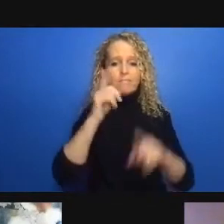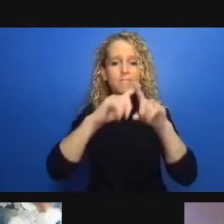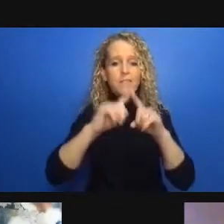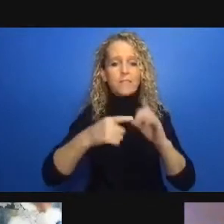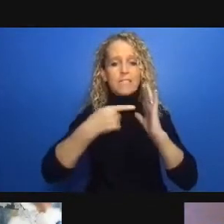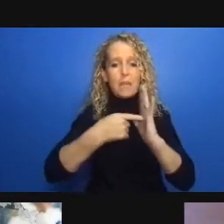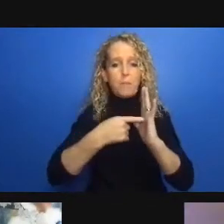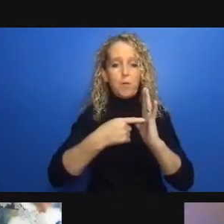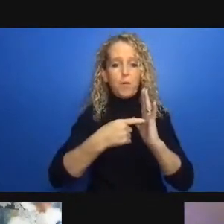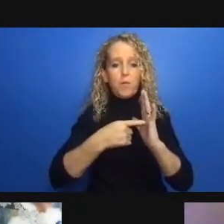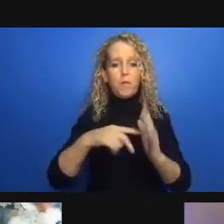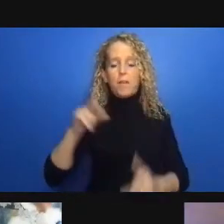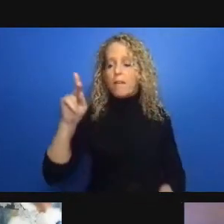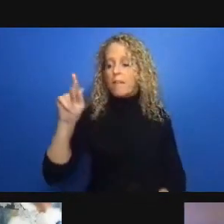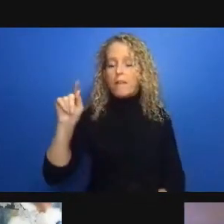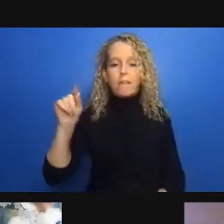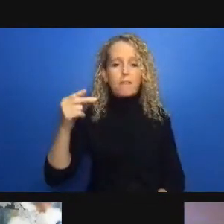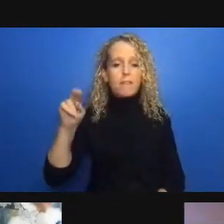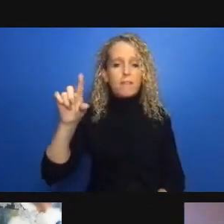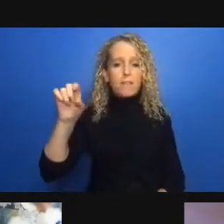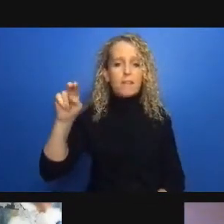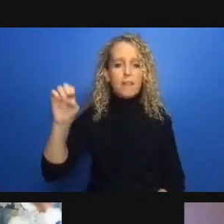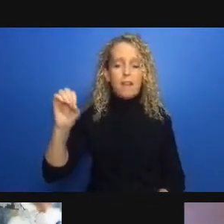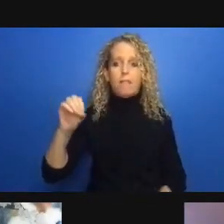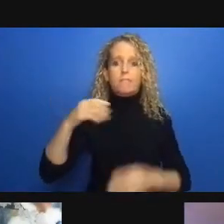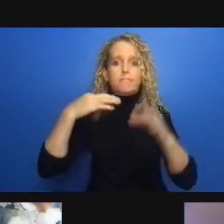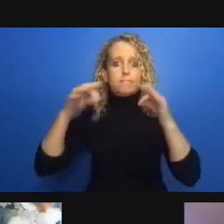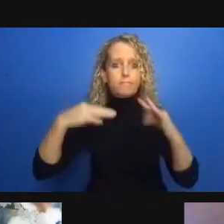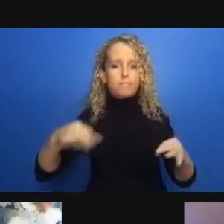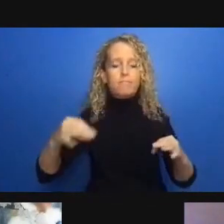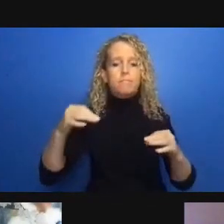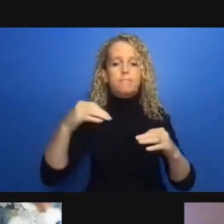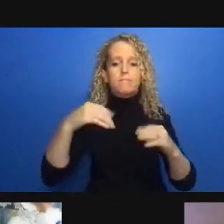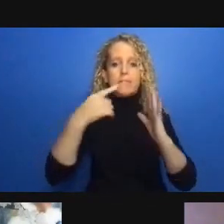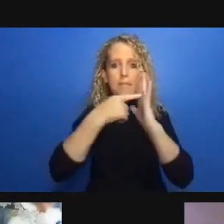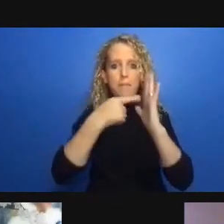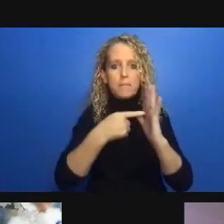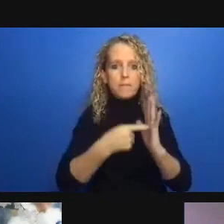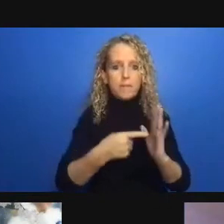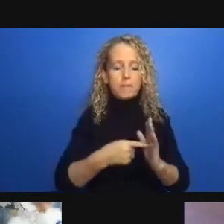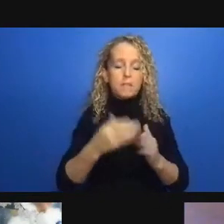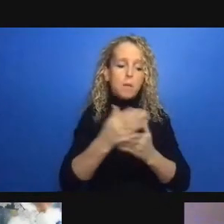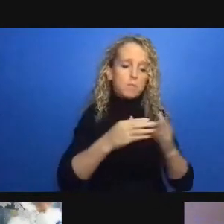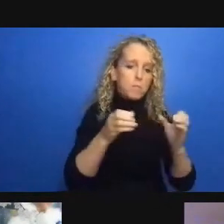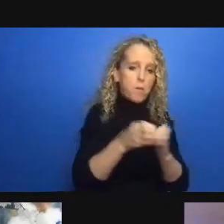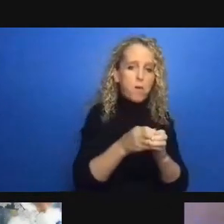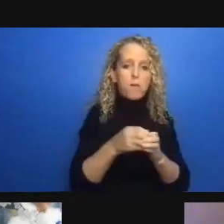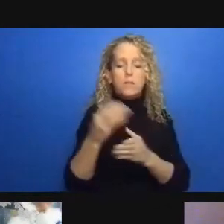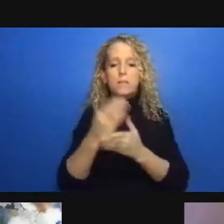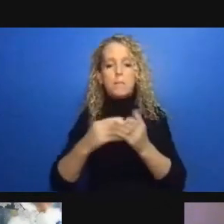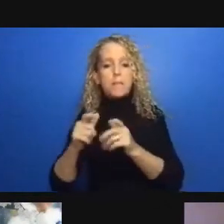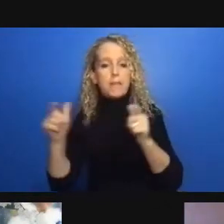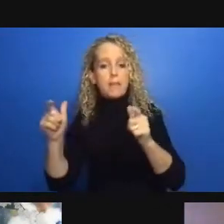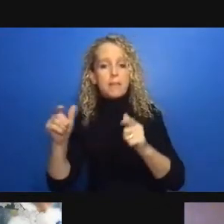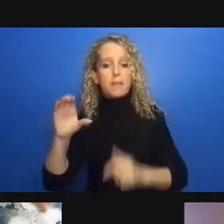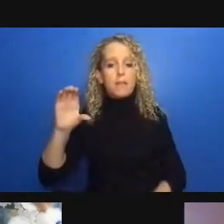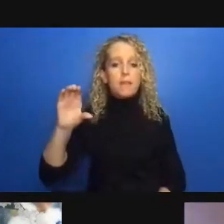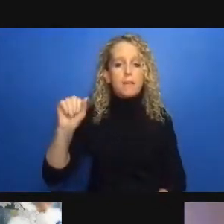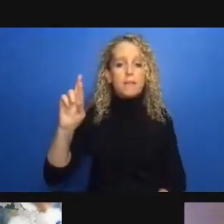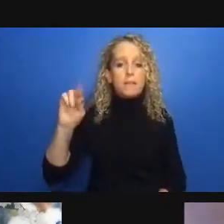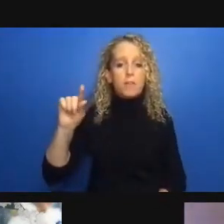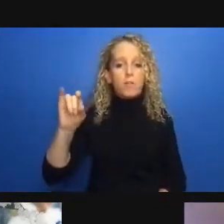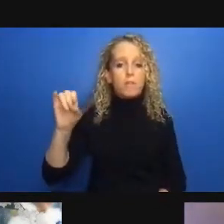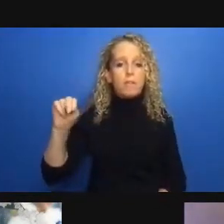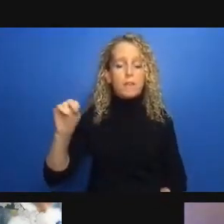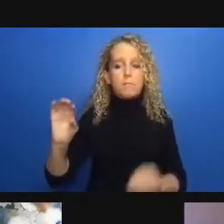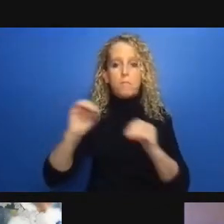of places to start, and some of them small and some of them big, and Carolyn more focused on the plan. And so